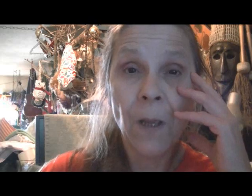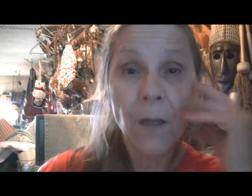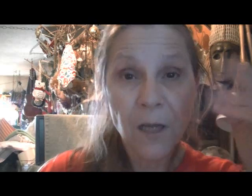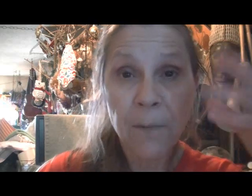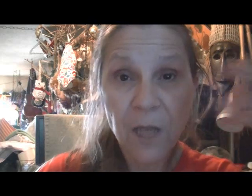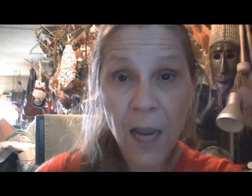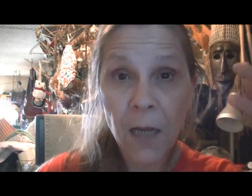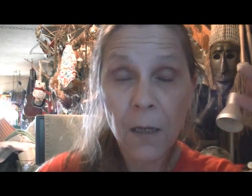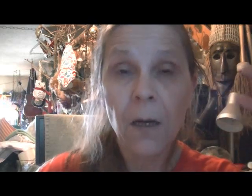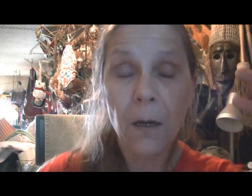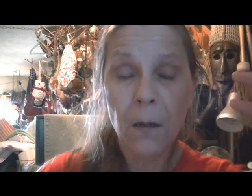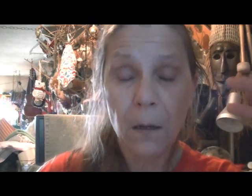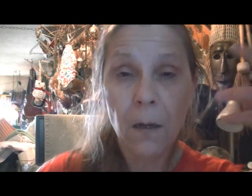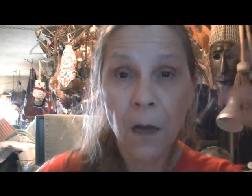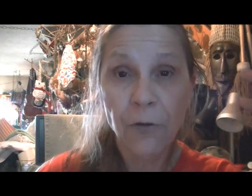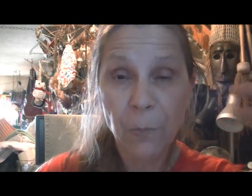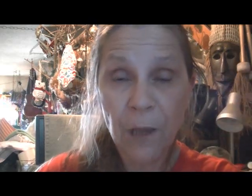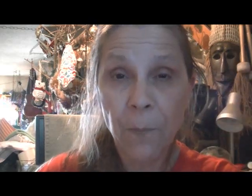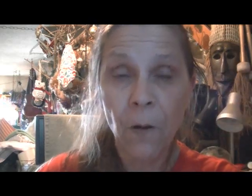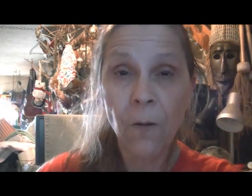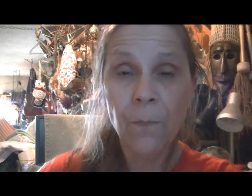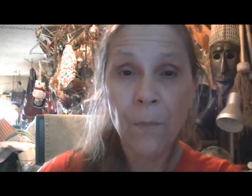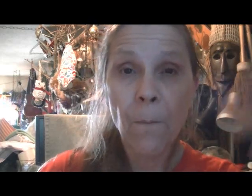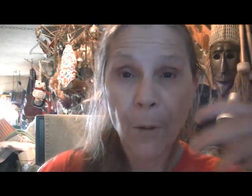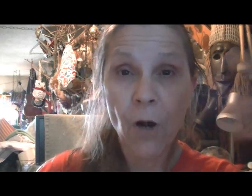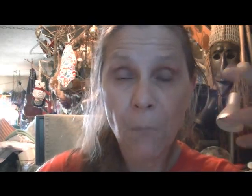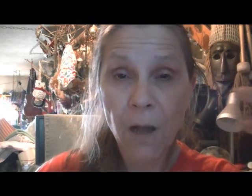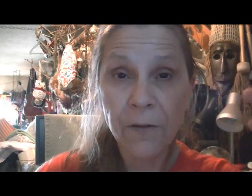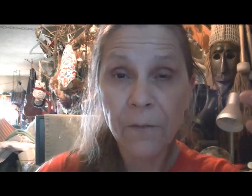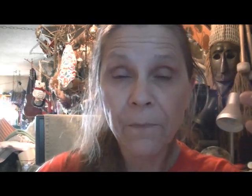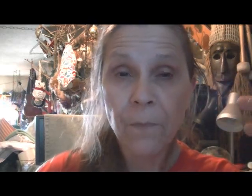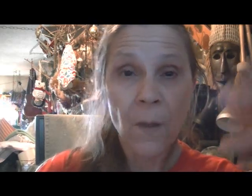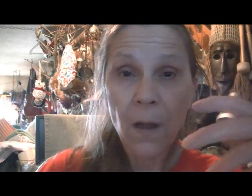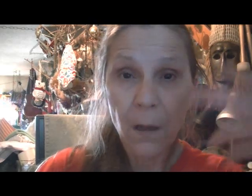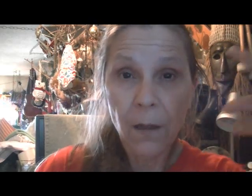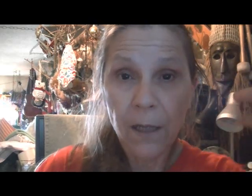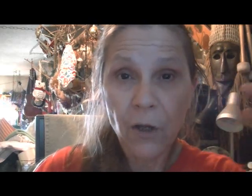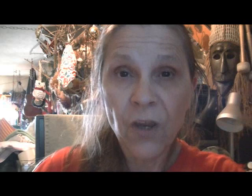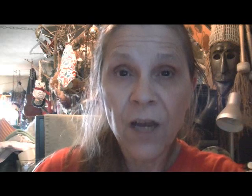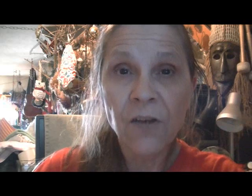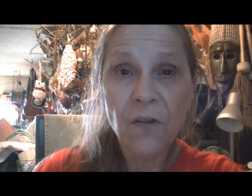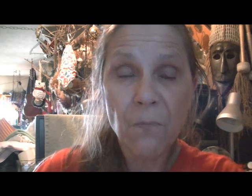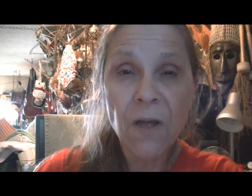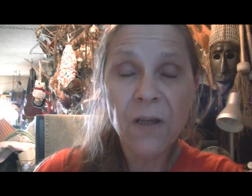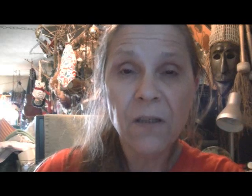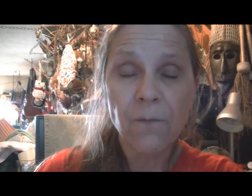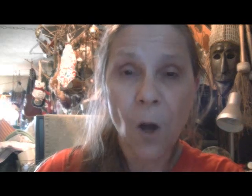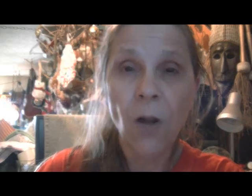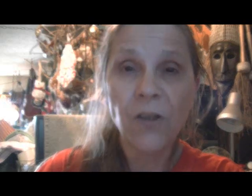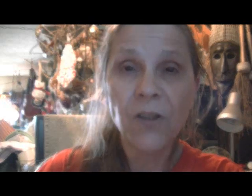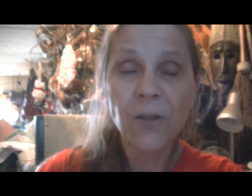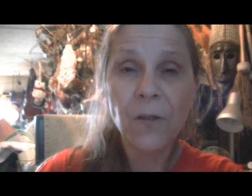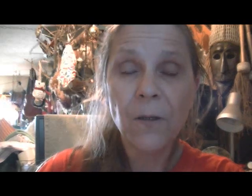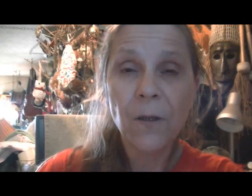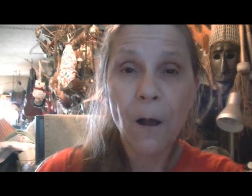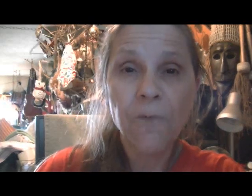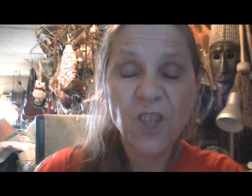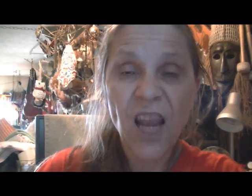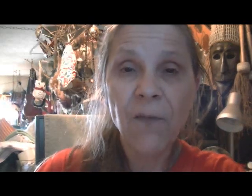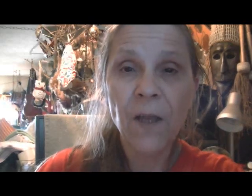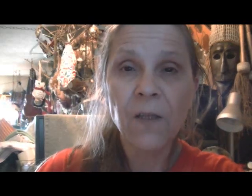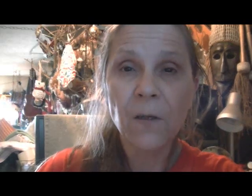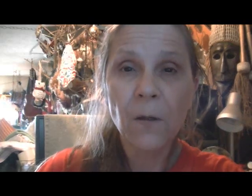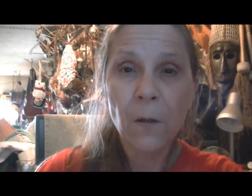person times 800 people per month. Like, you get into the millions of dollars